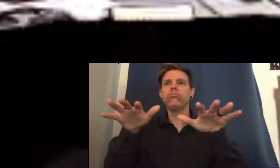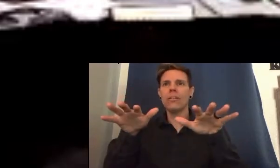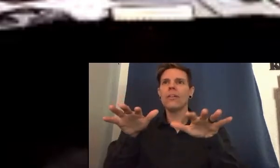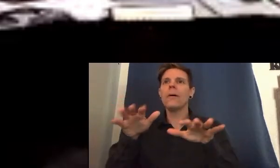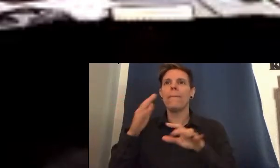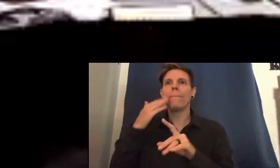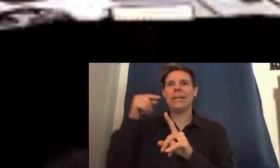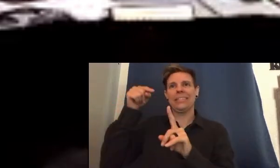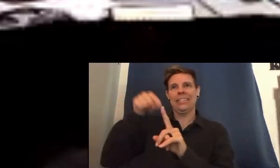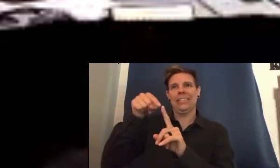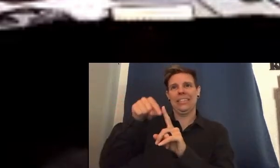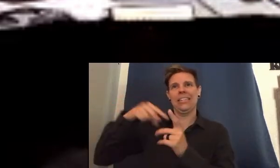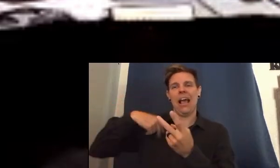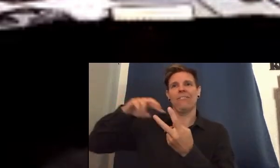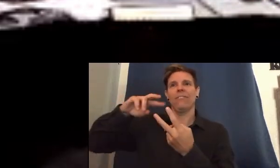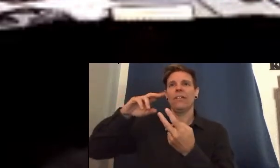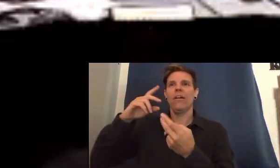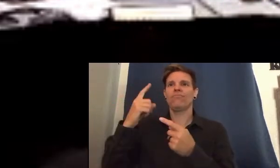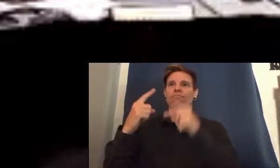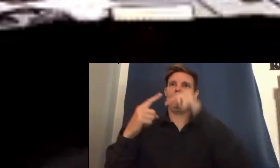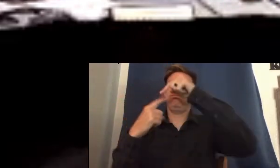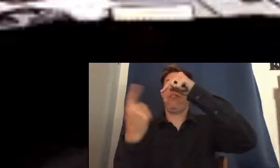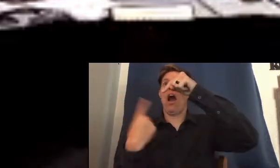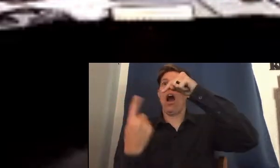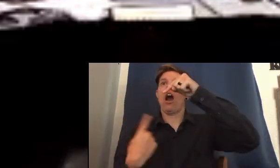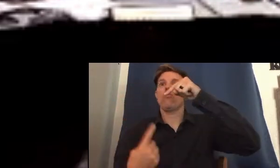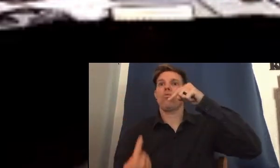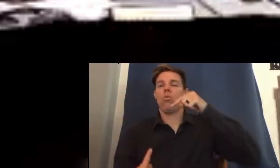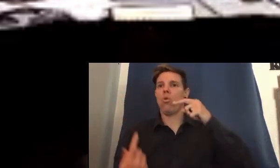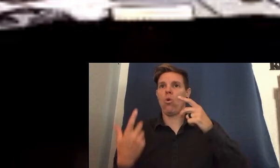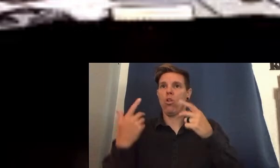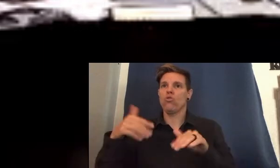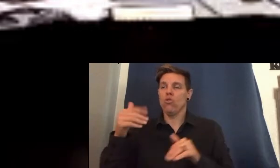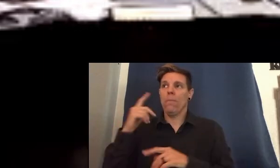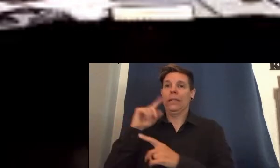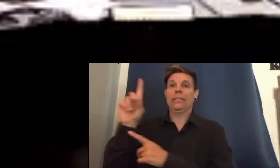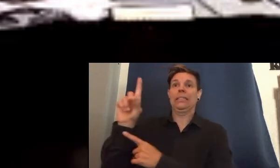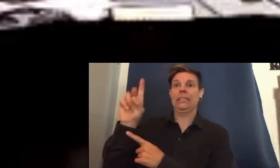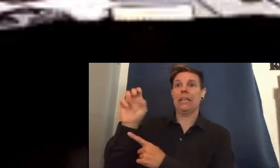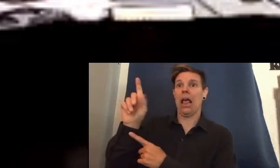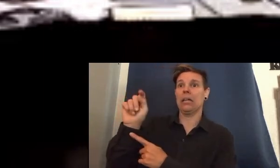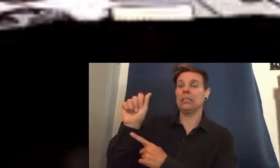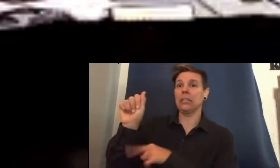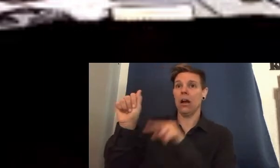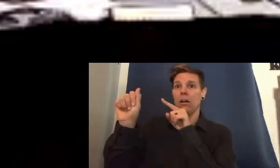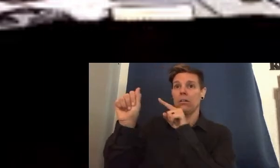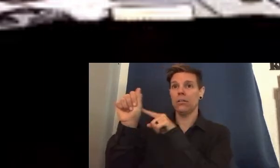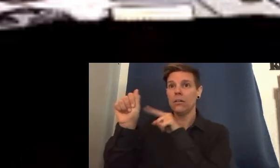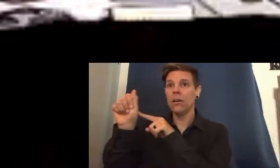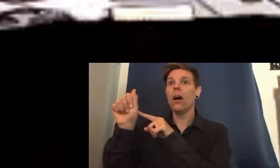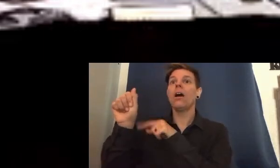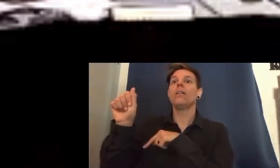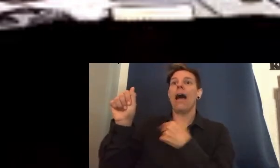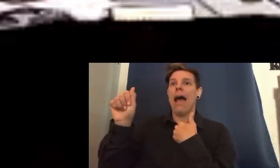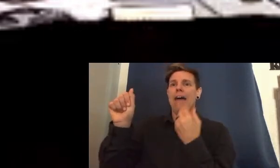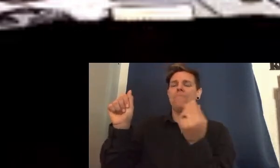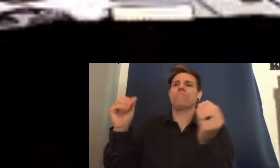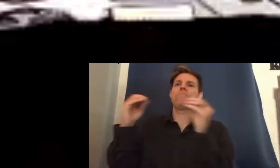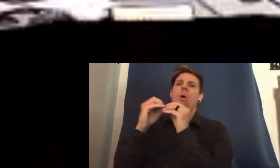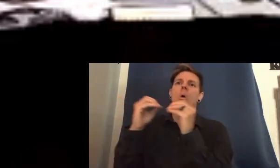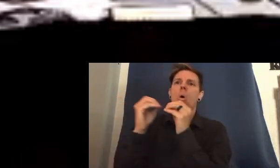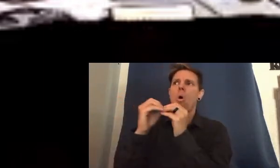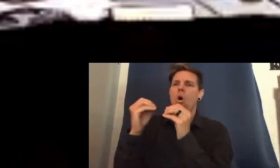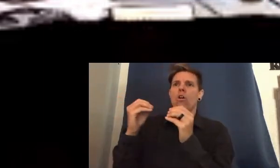So when we look at Delta and we're looking at the clinical case, you have higher numbers of the virus in your nose and in